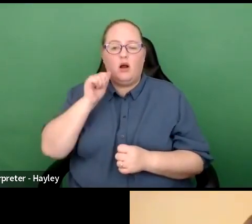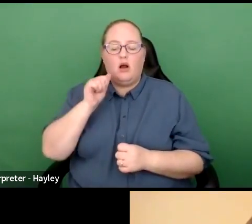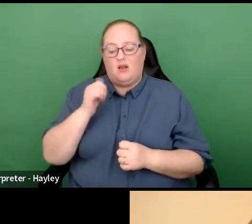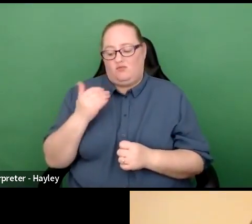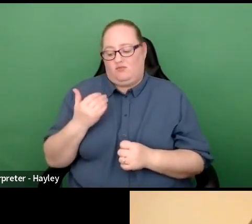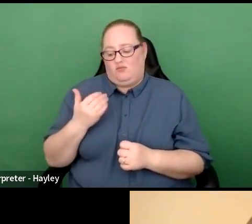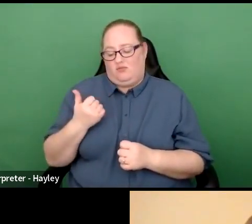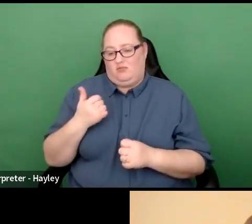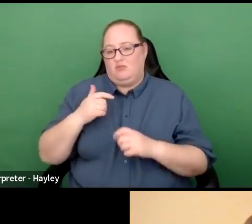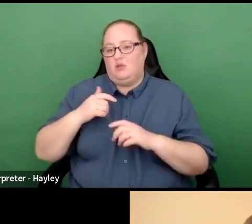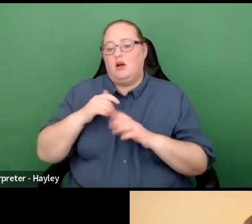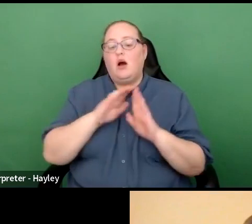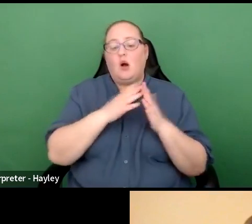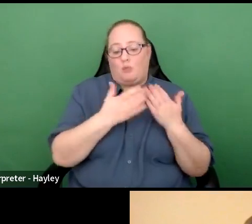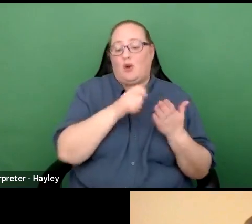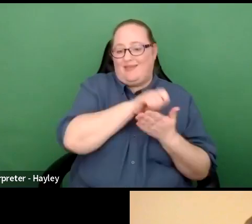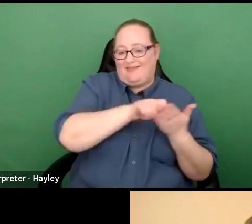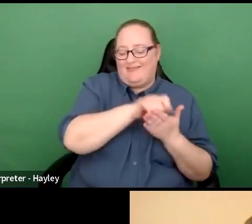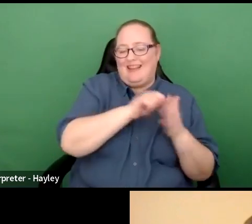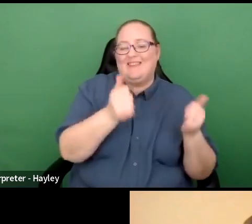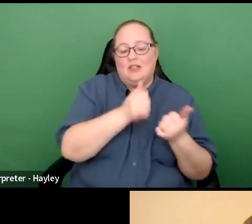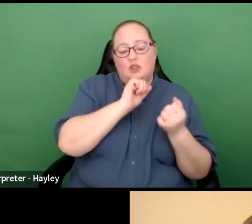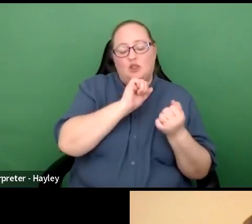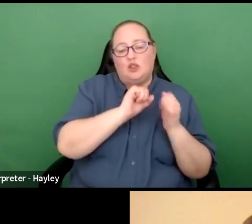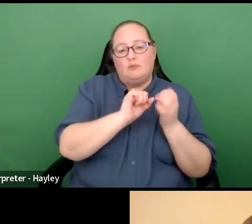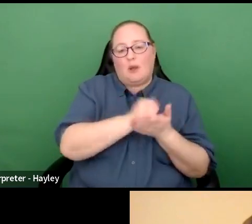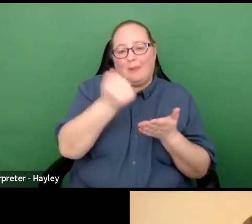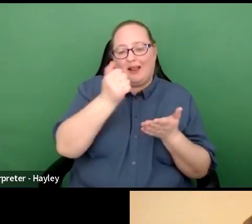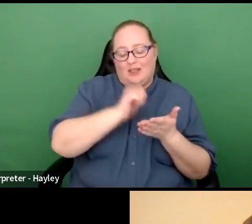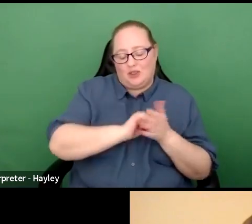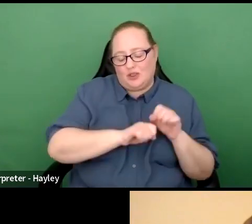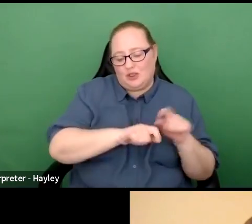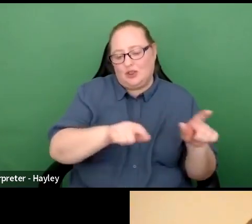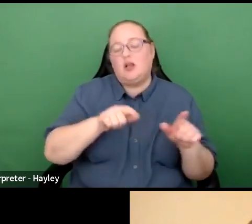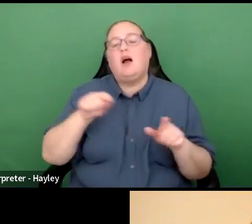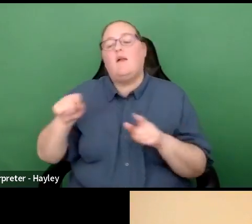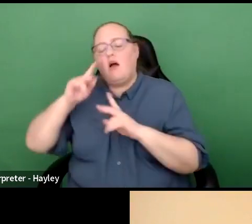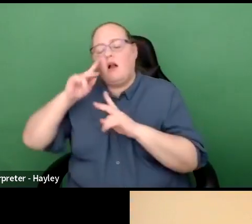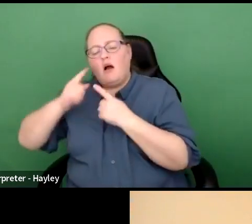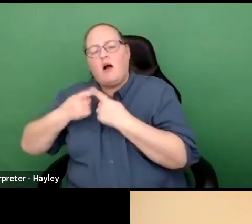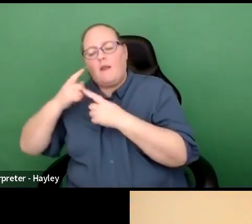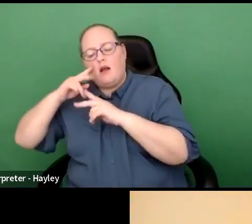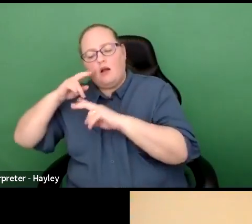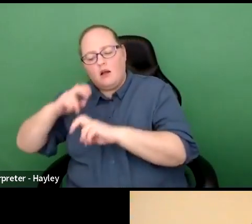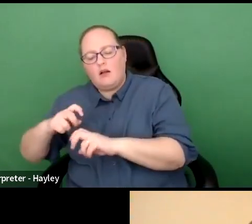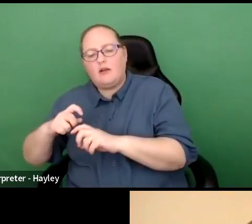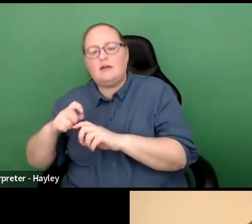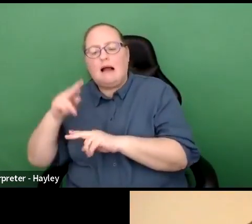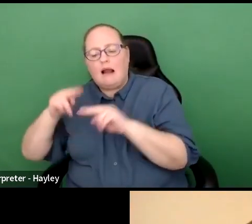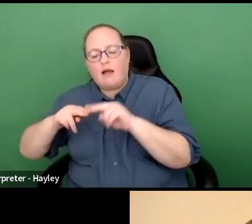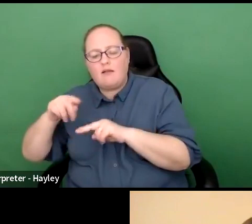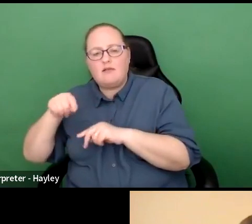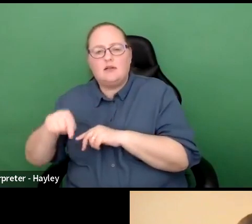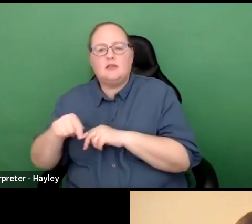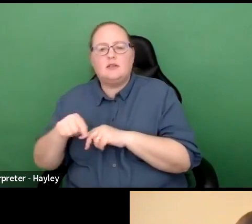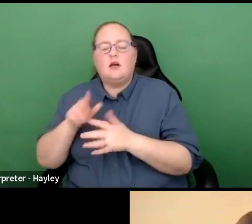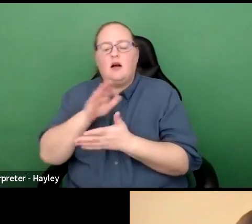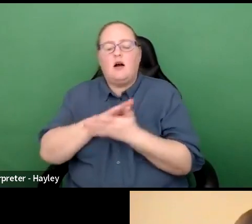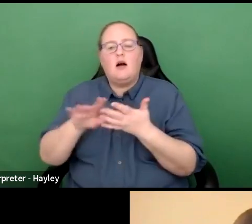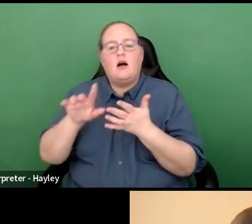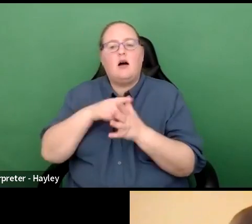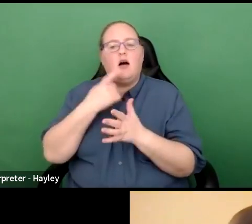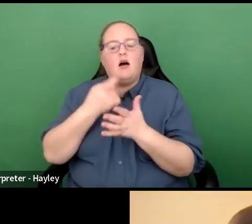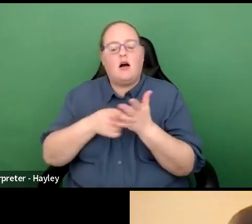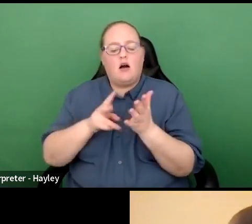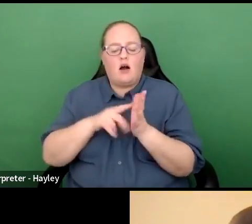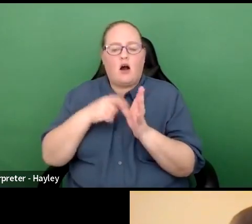only after my book was published, and for a different project. I'm now looking at the Harvard, you might have heard of it, the